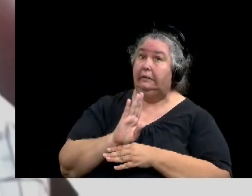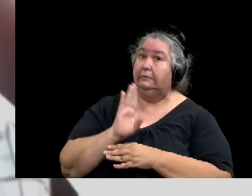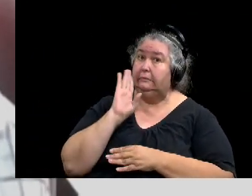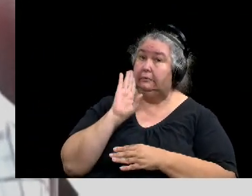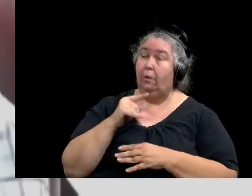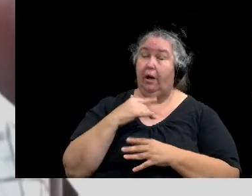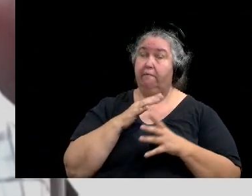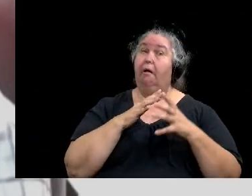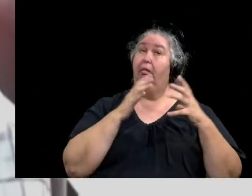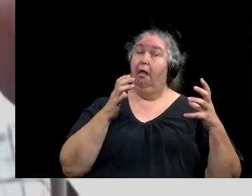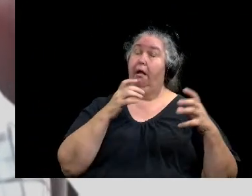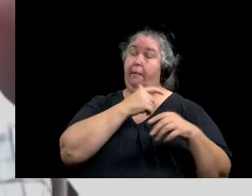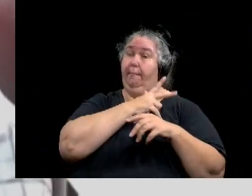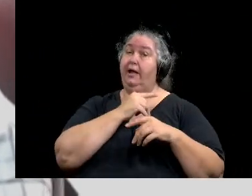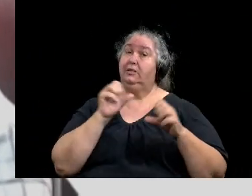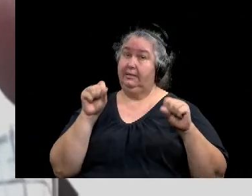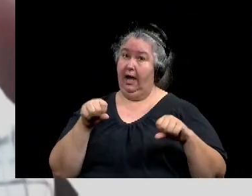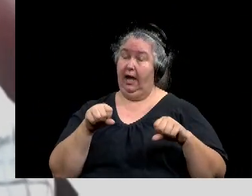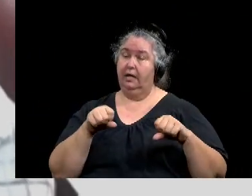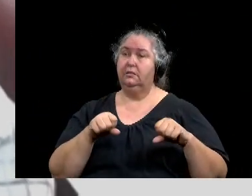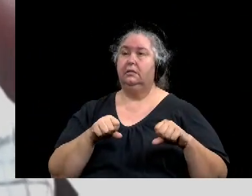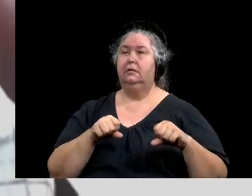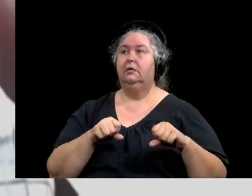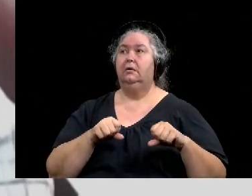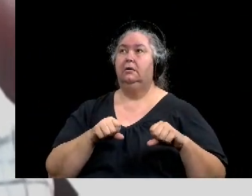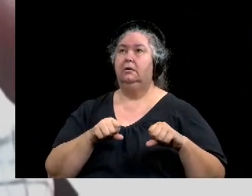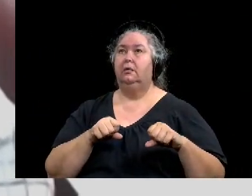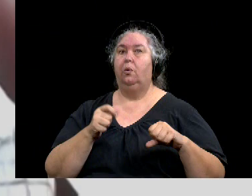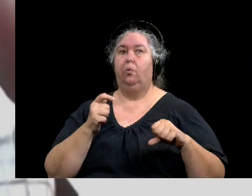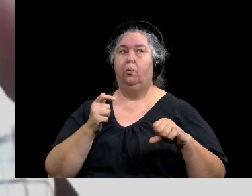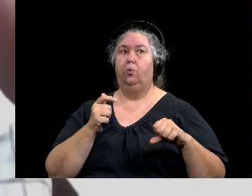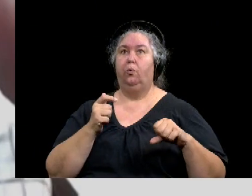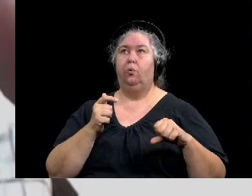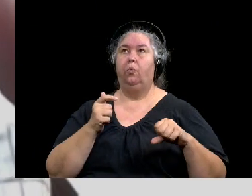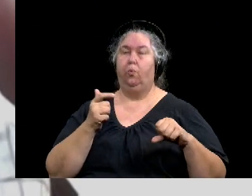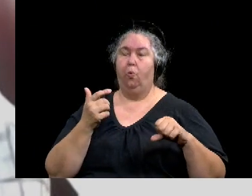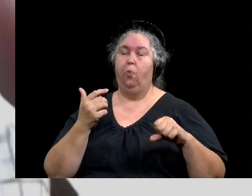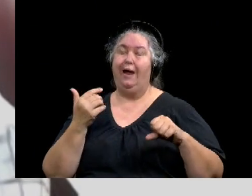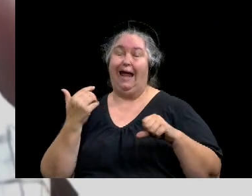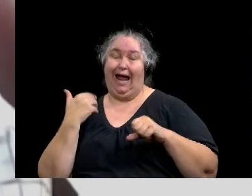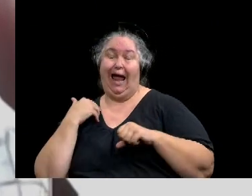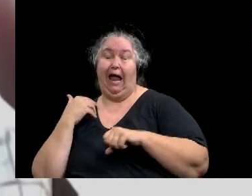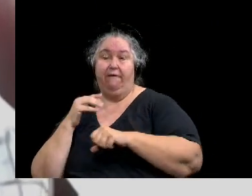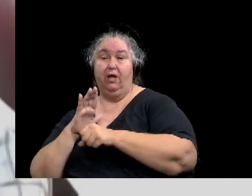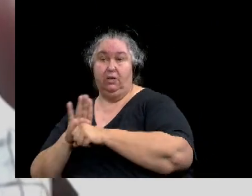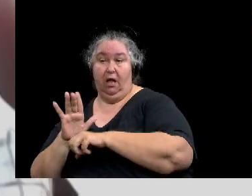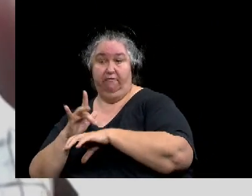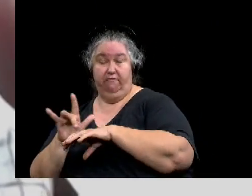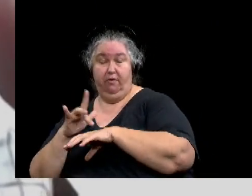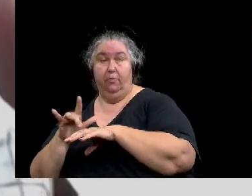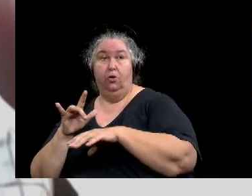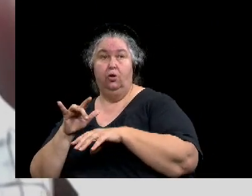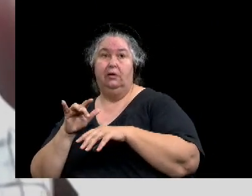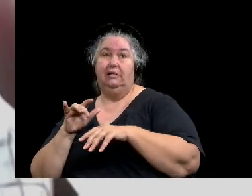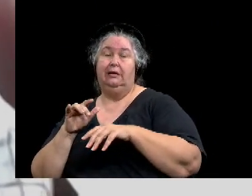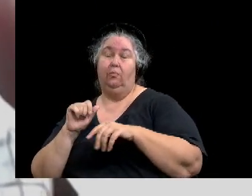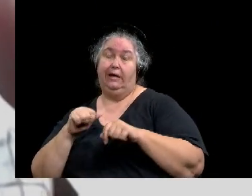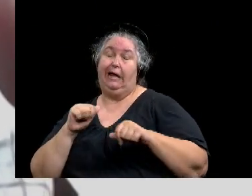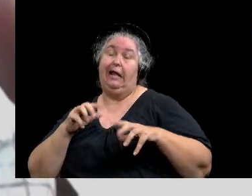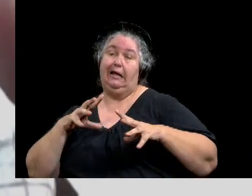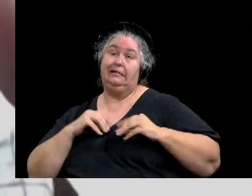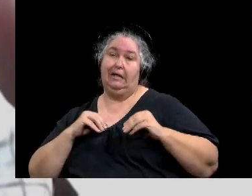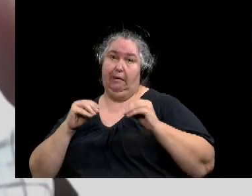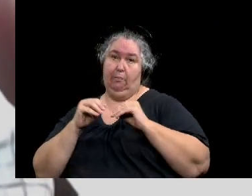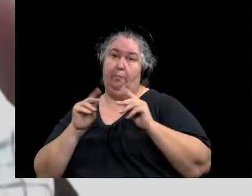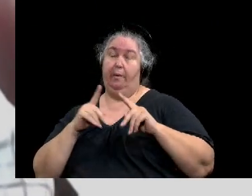volume of patients, we certainly have capacity to see more and more folks. And I would agree with Dr.